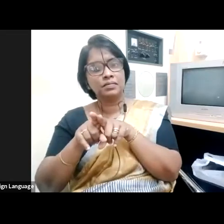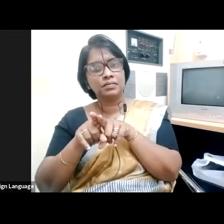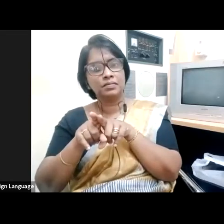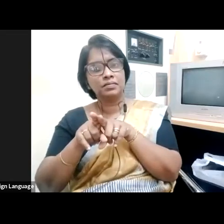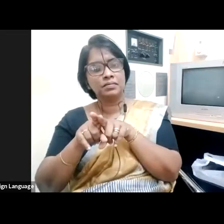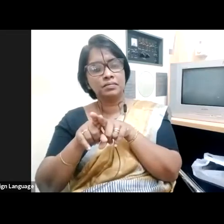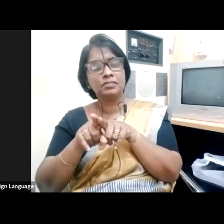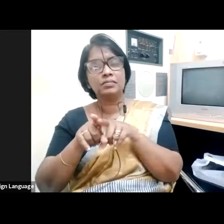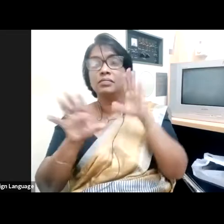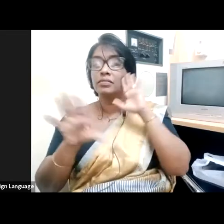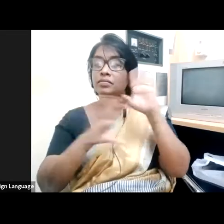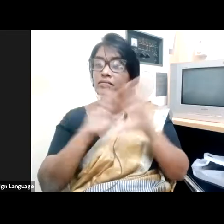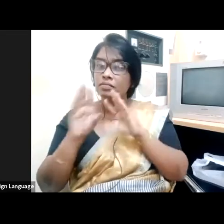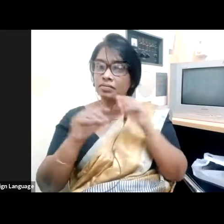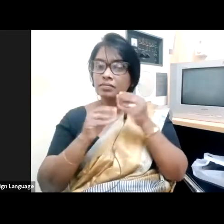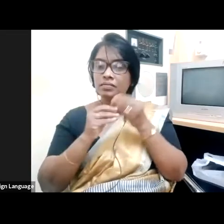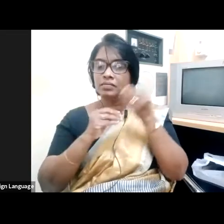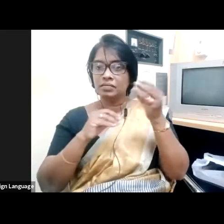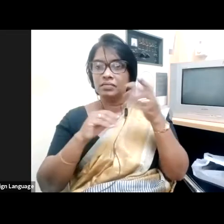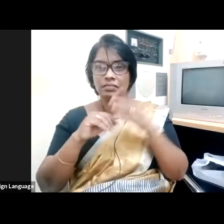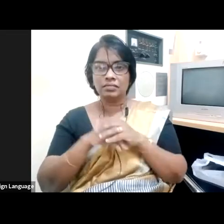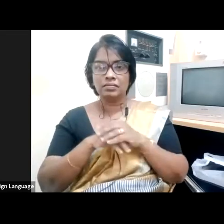impossible to live without these days.